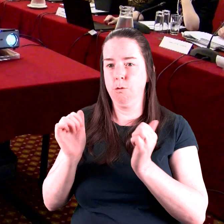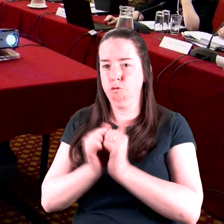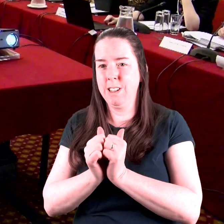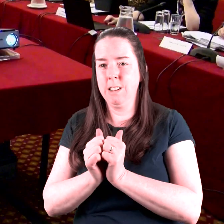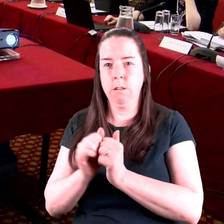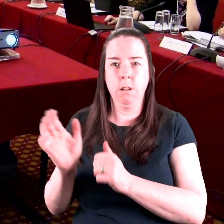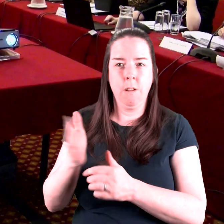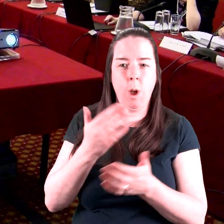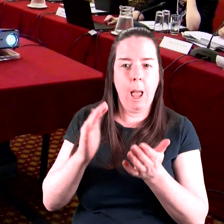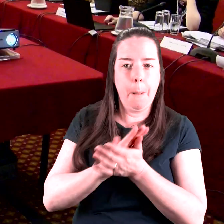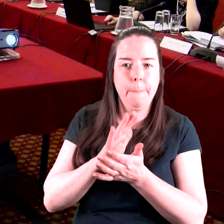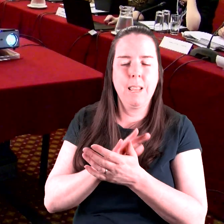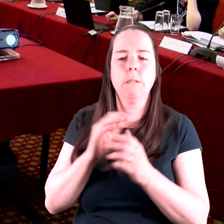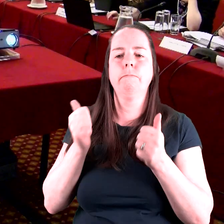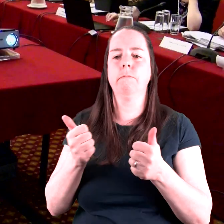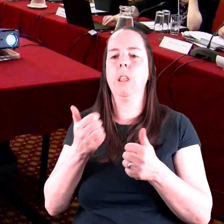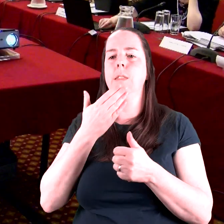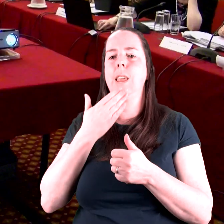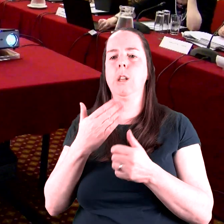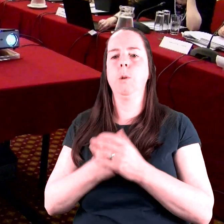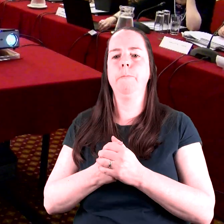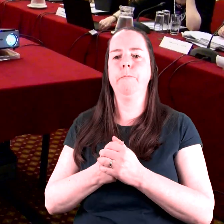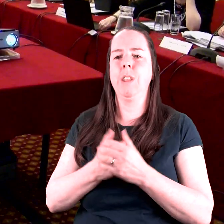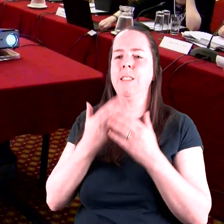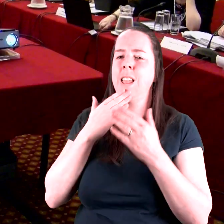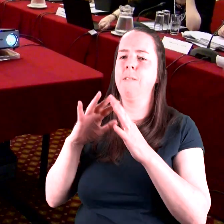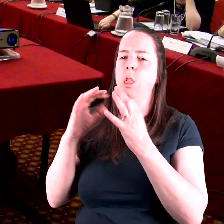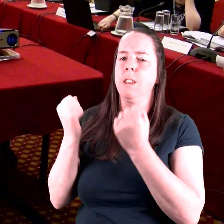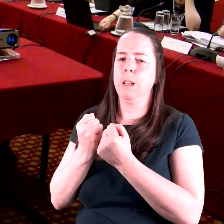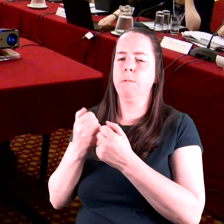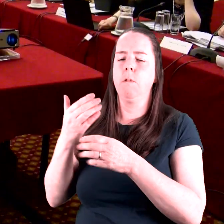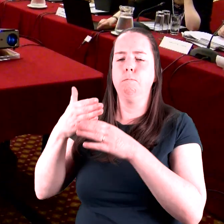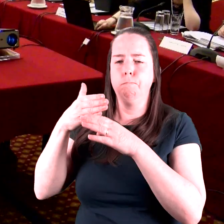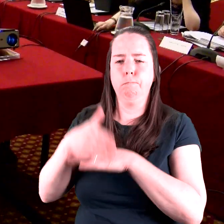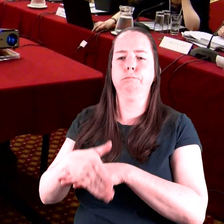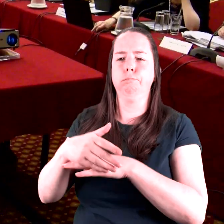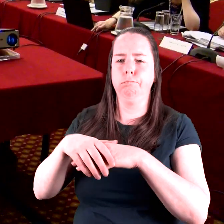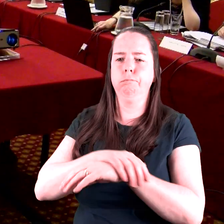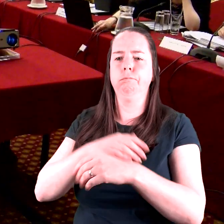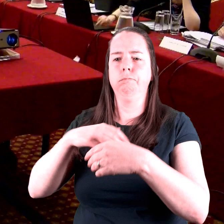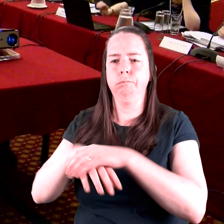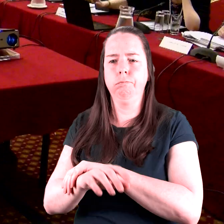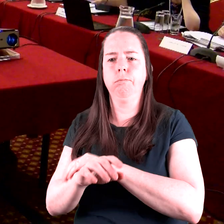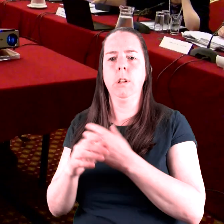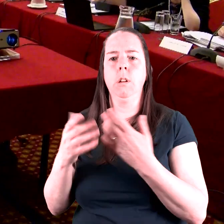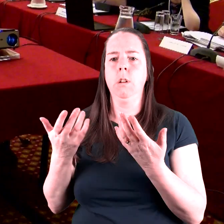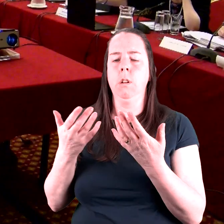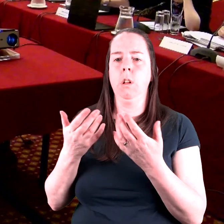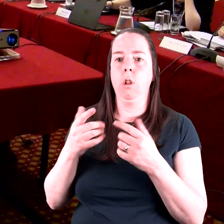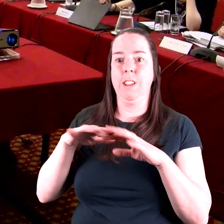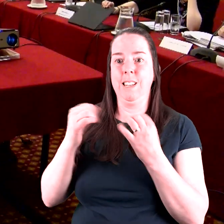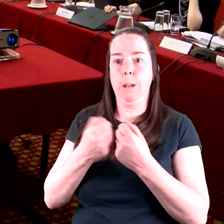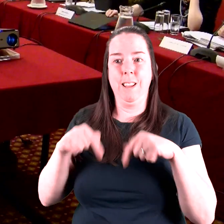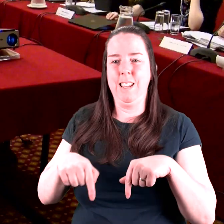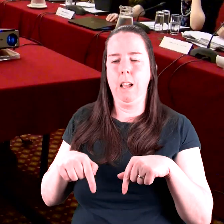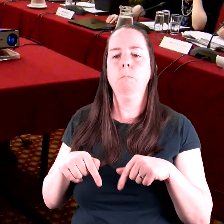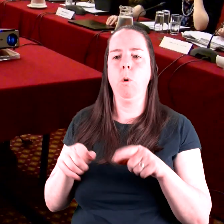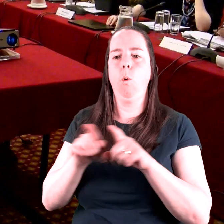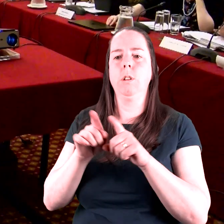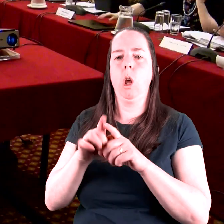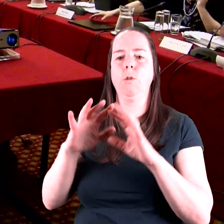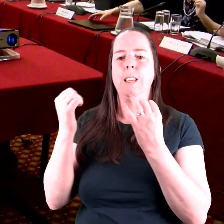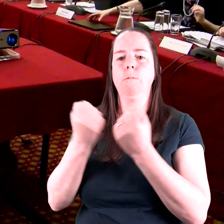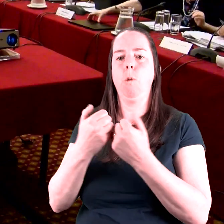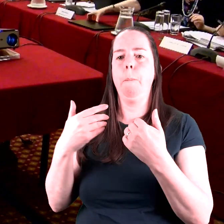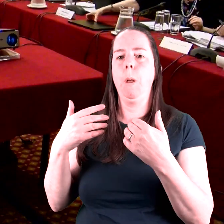everyone happy? Yes, thank you very much, everyone, and thank you to the teams for all the hard work. And that's not just the team here, but the